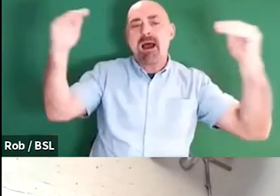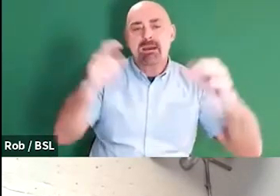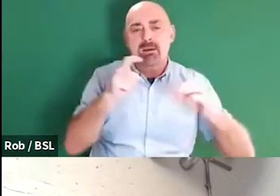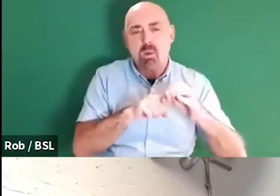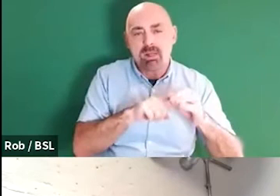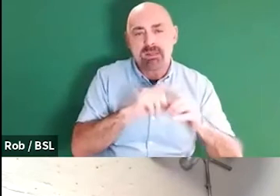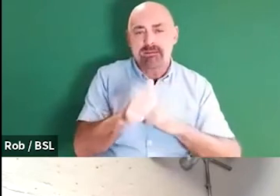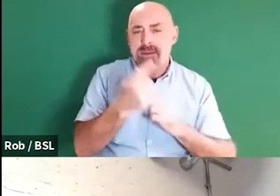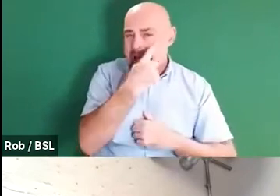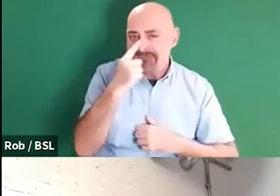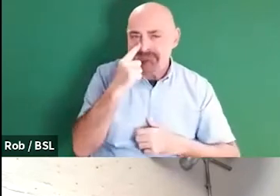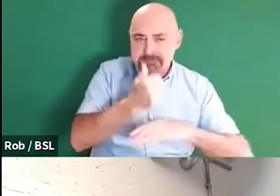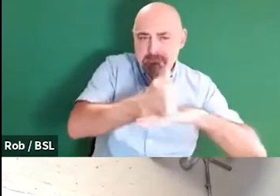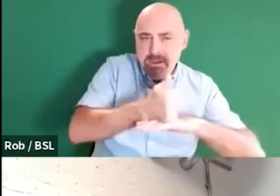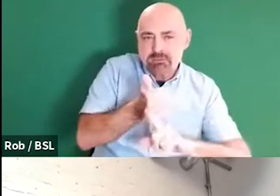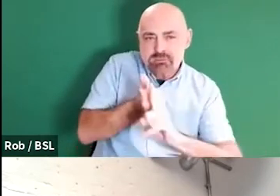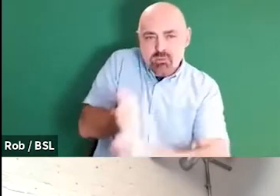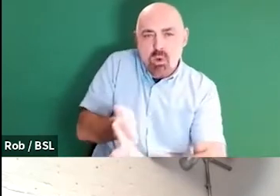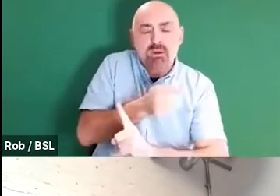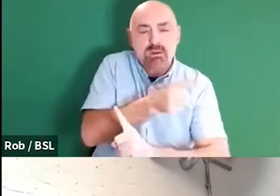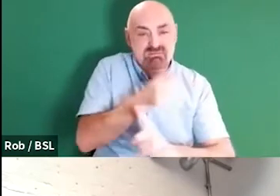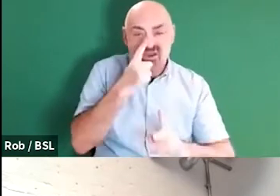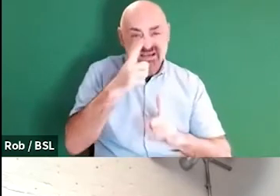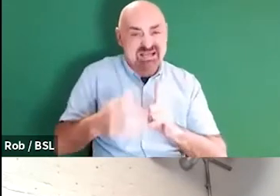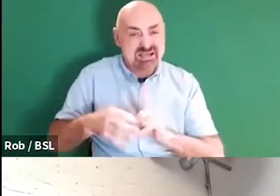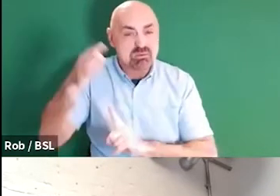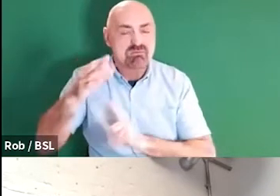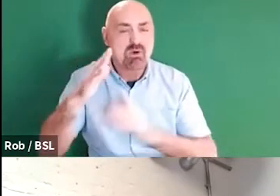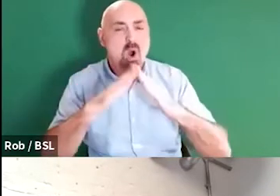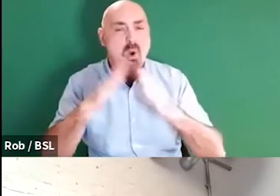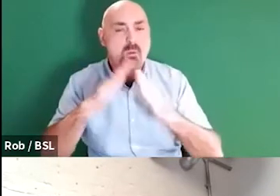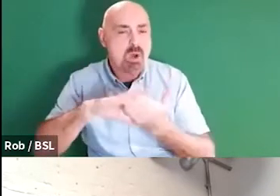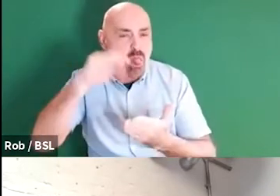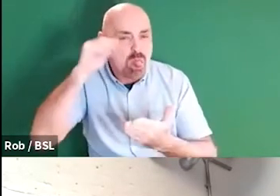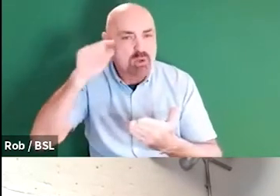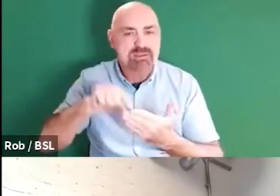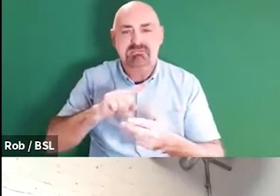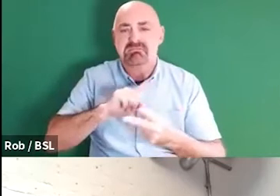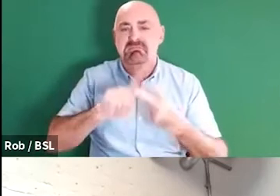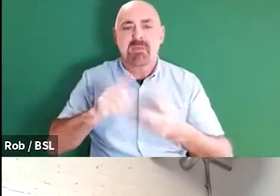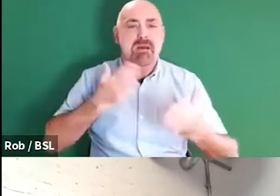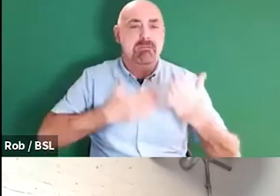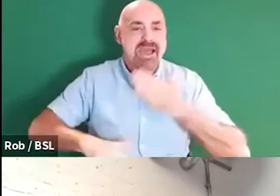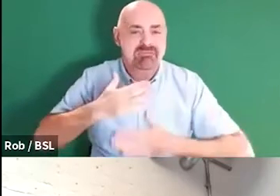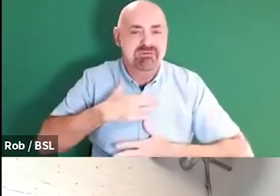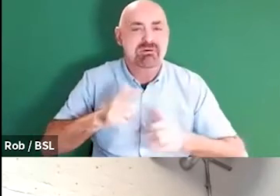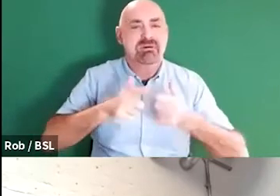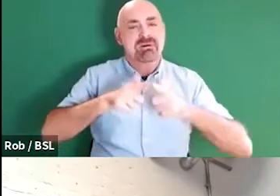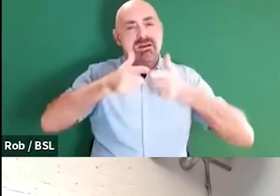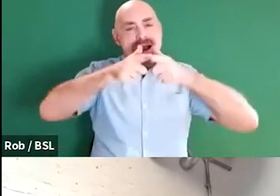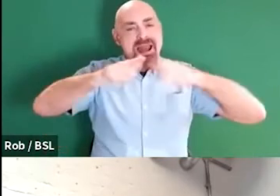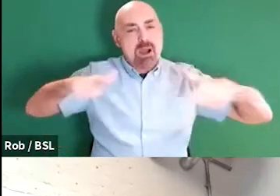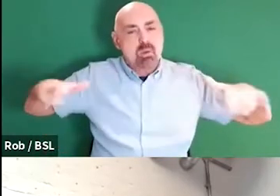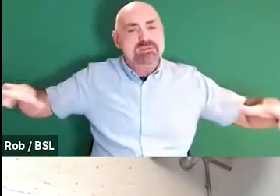support, family hubs can improve the quality of the home learning environment, improve children's behaviour, language development, reduce the risk of